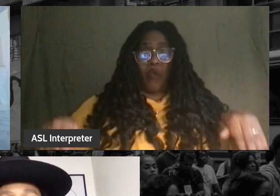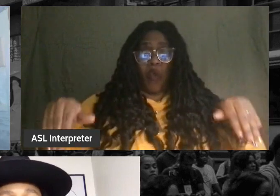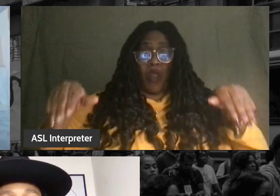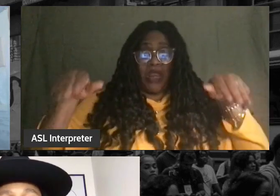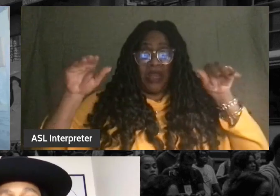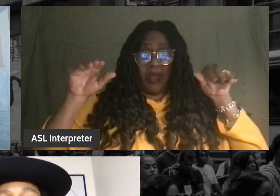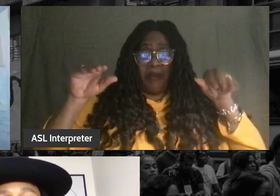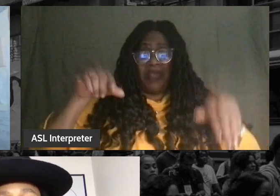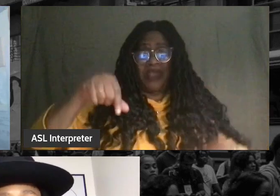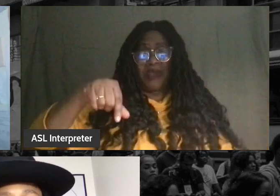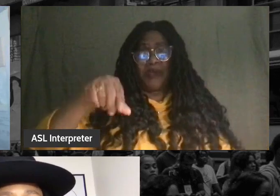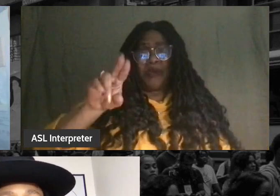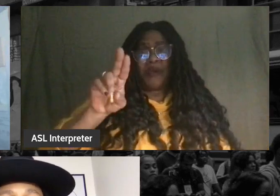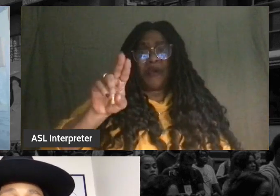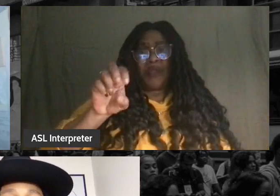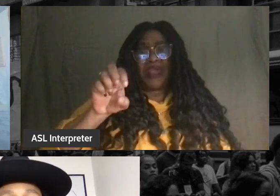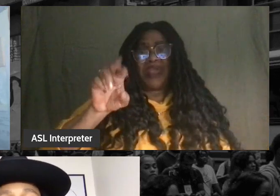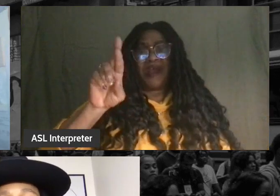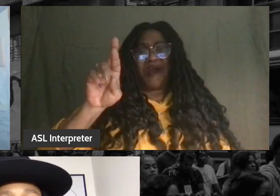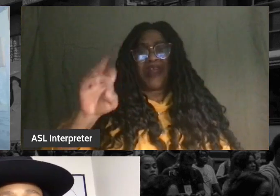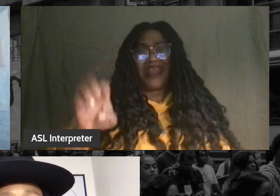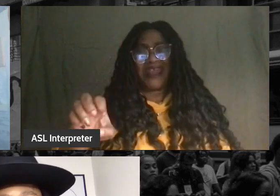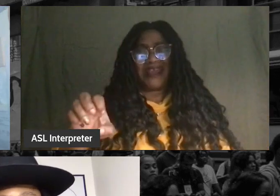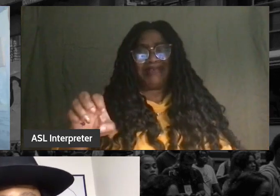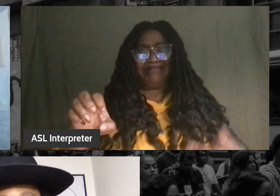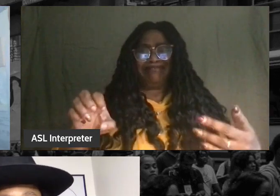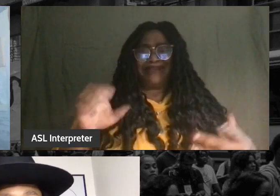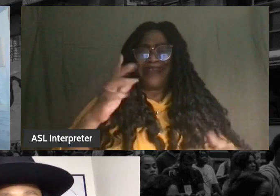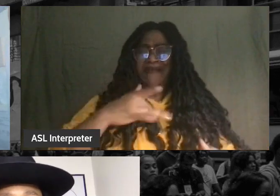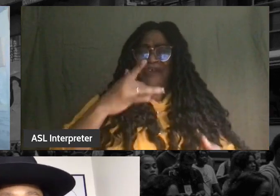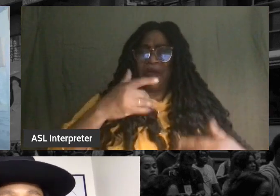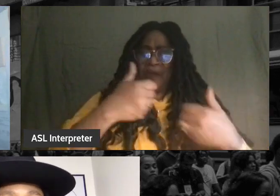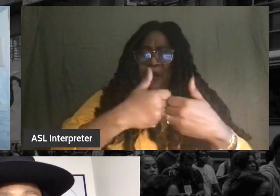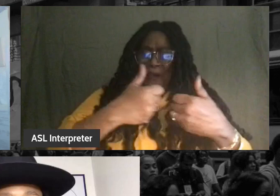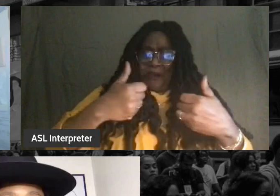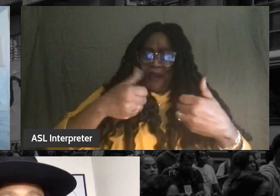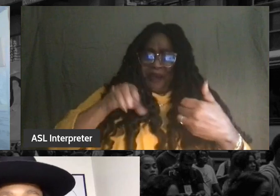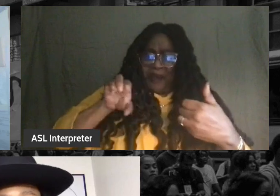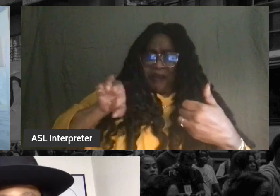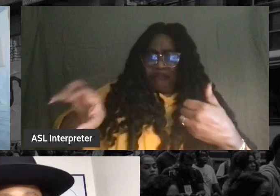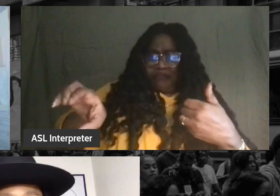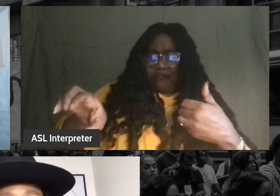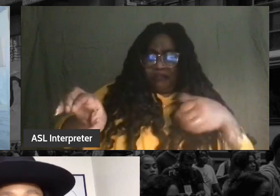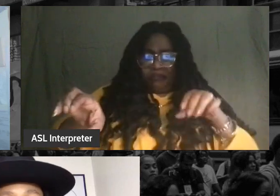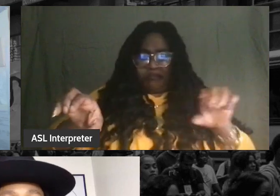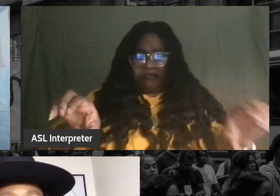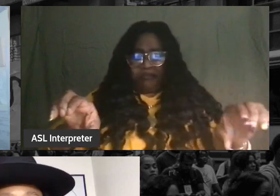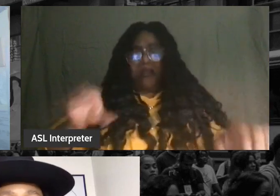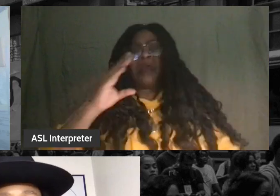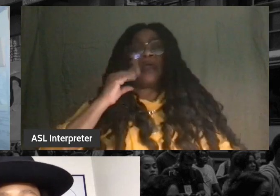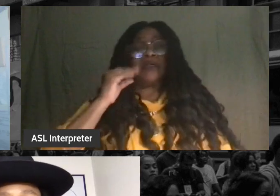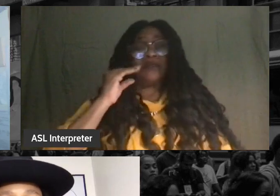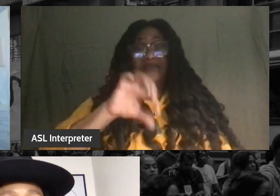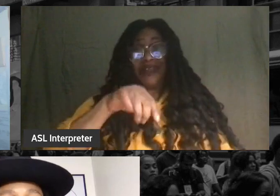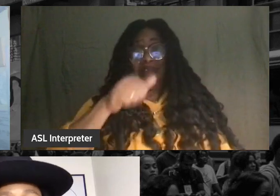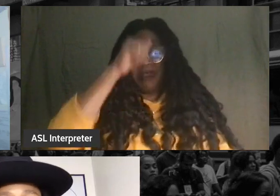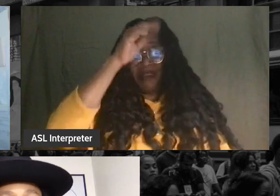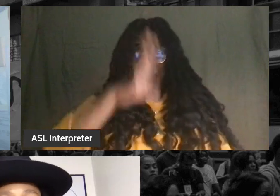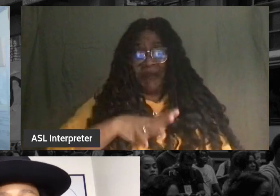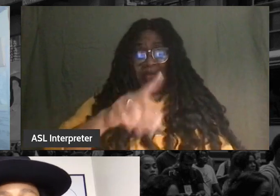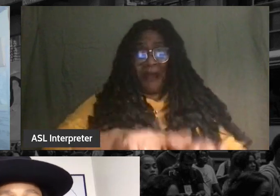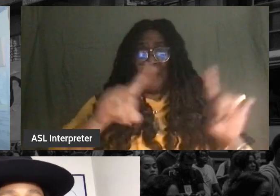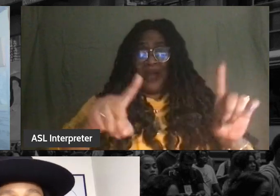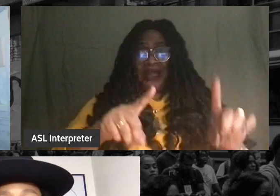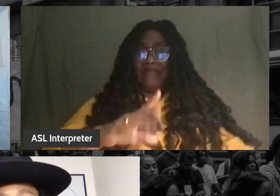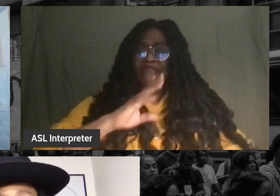barbershop, I always felt I was having a separate experience from the other men in the space, but I wasn't able to